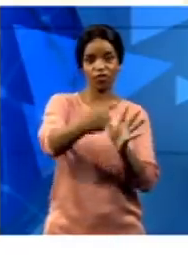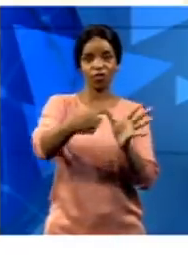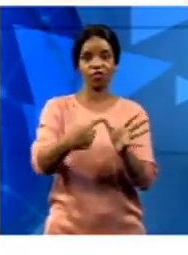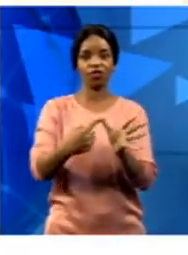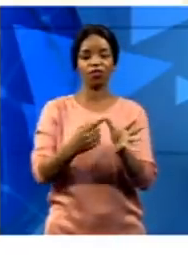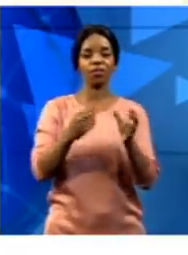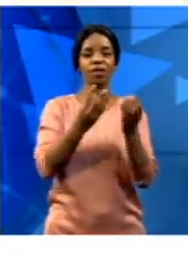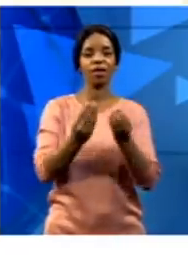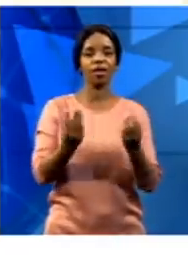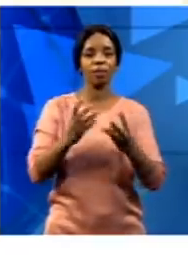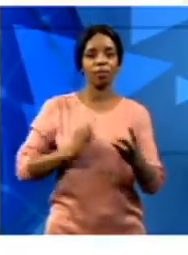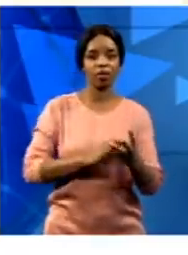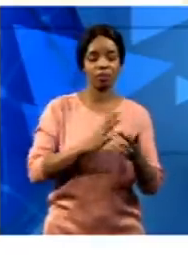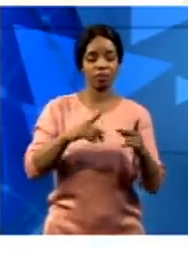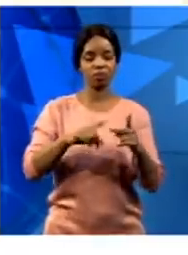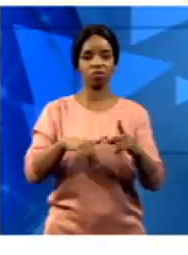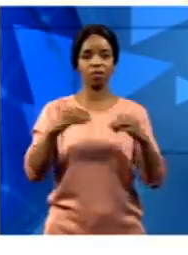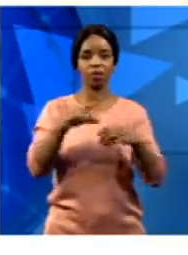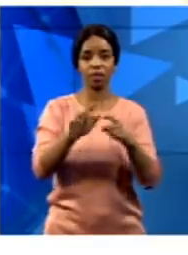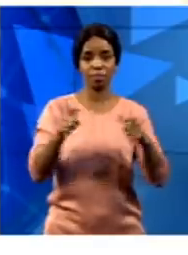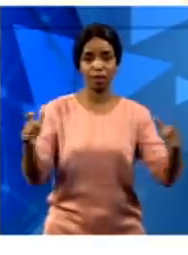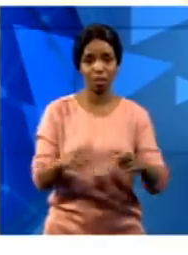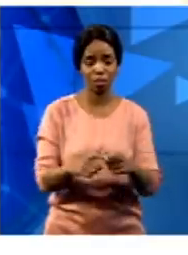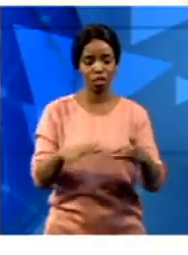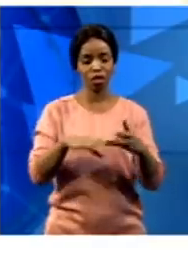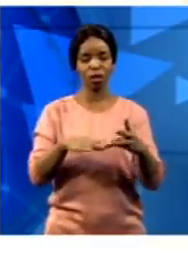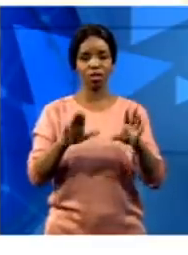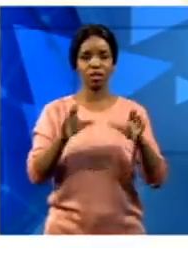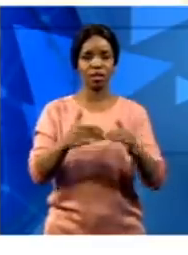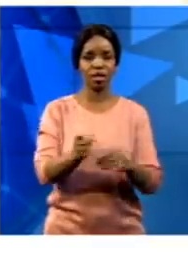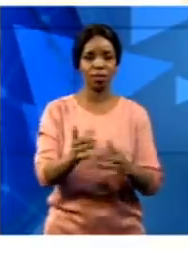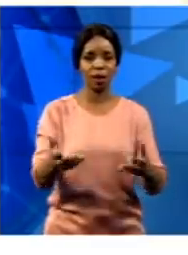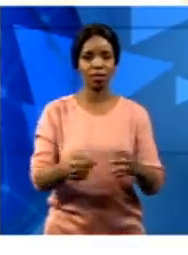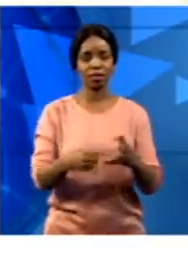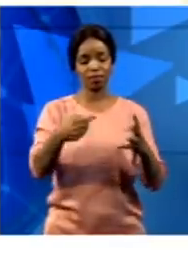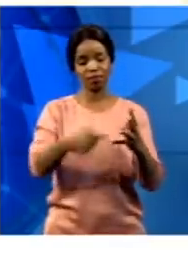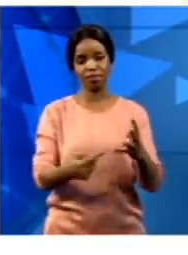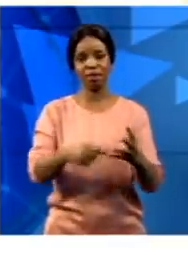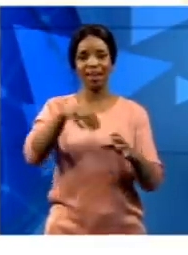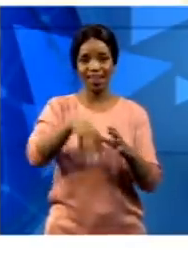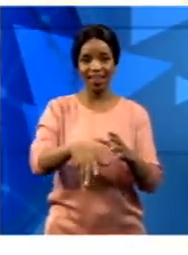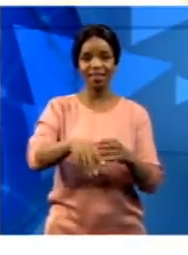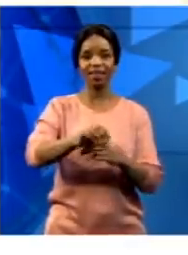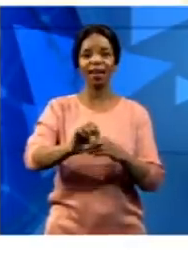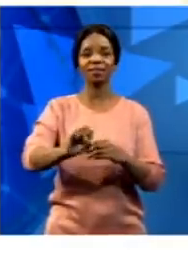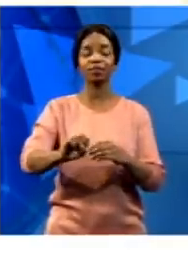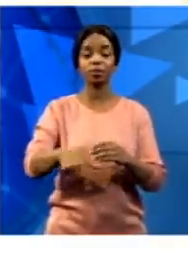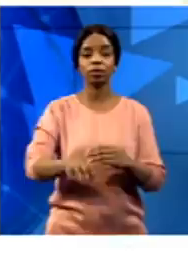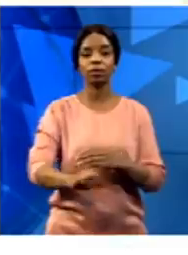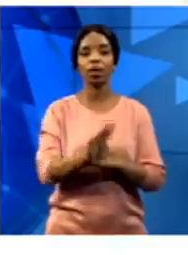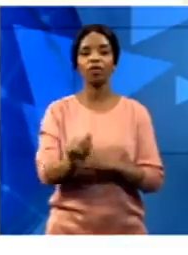employees, your turnover, what sector you're in, and then also which part of the country you're in. Because as you said, we're a Western